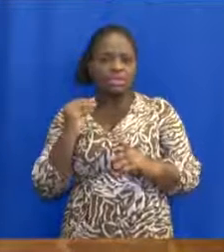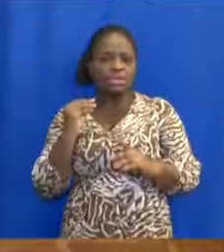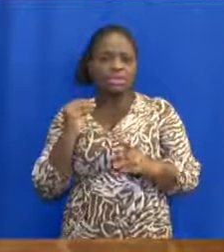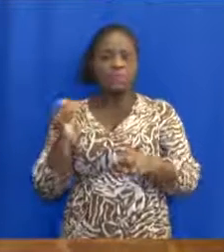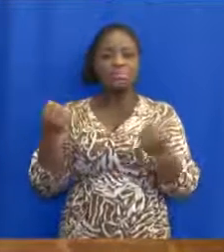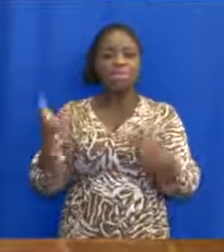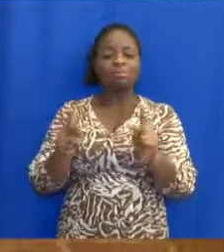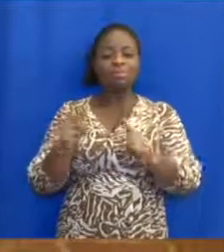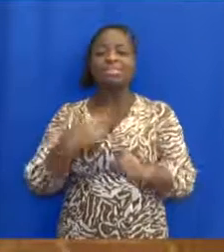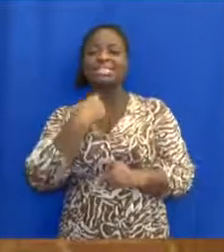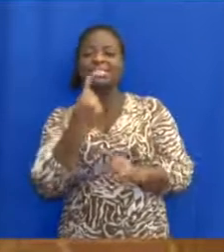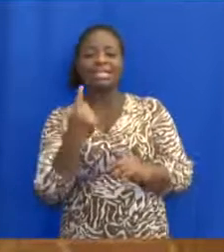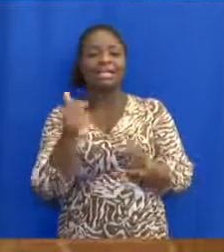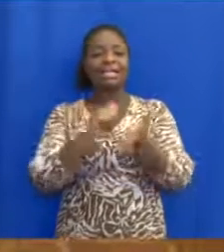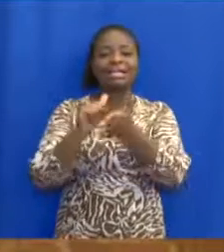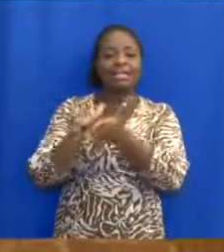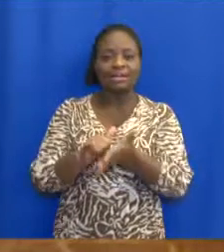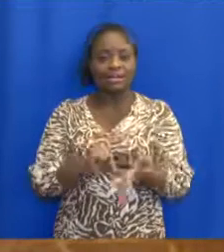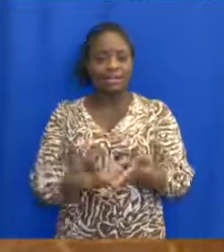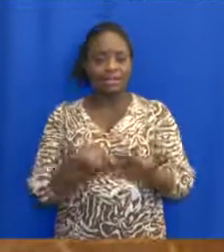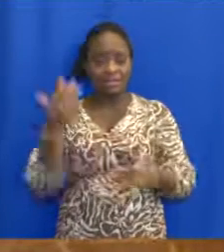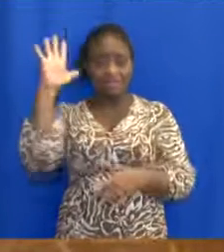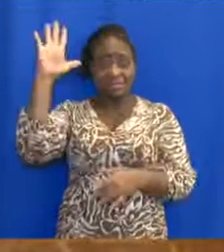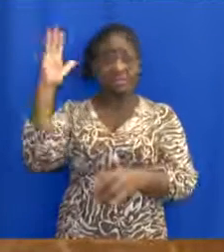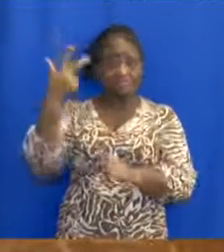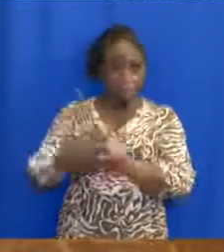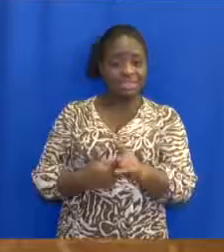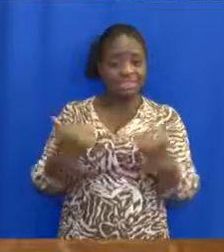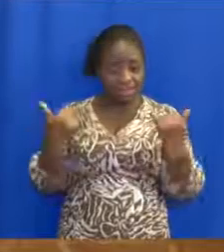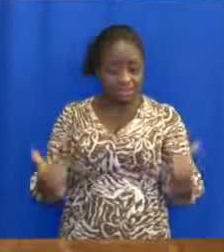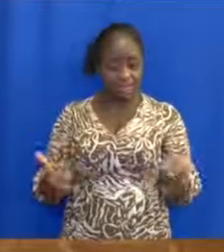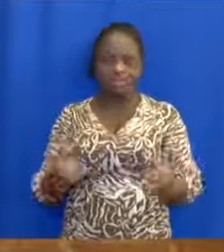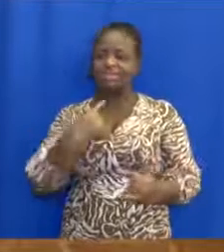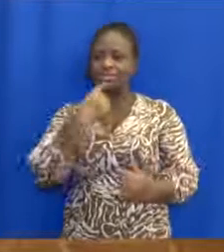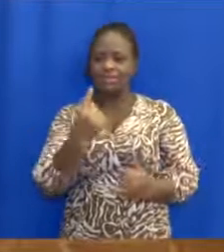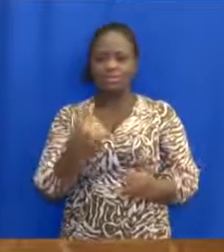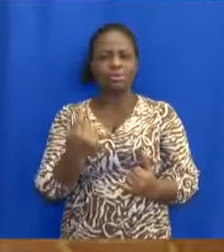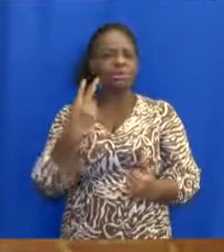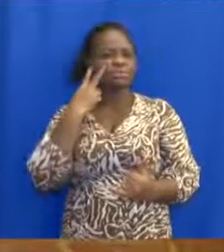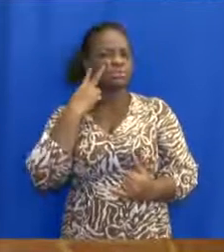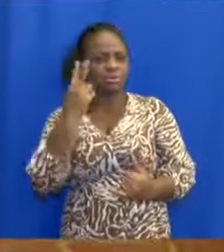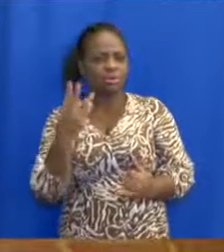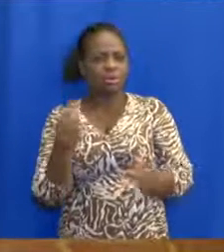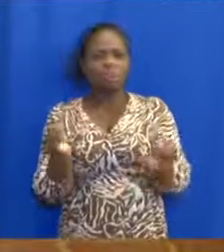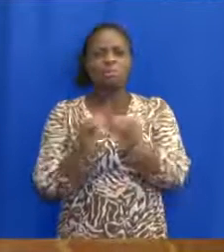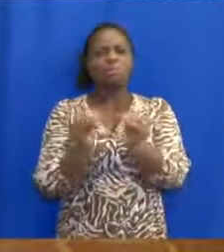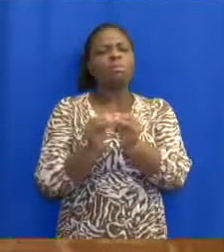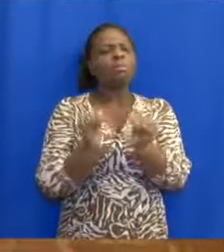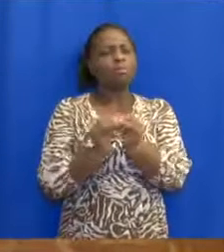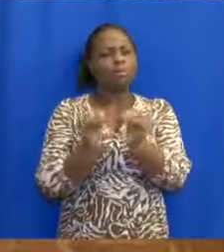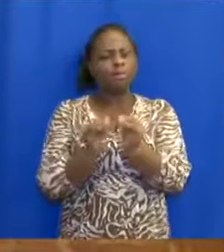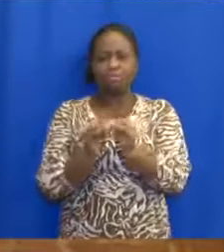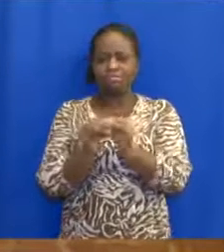predictions. But 5 months on, we can say that we're witnessing a much milder